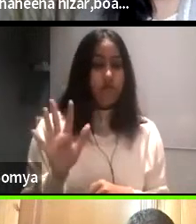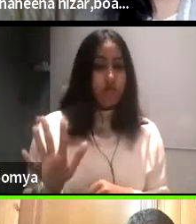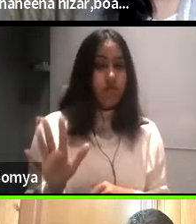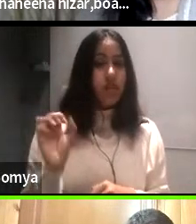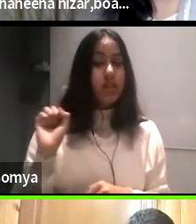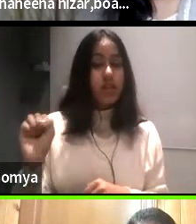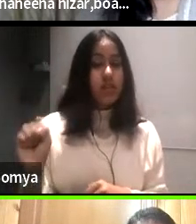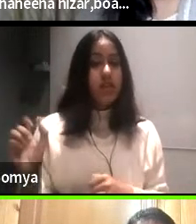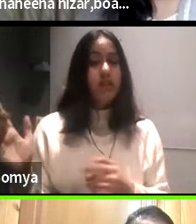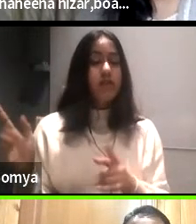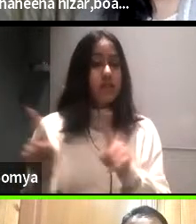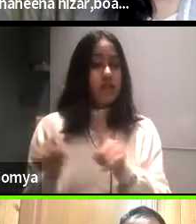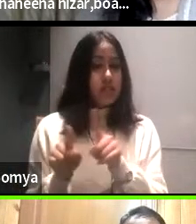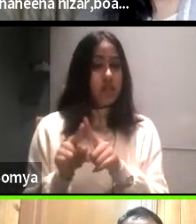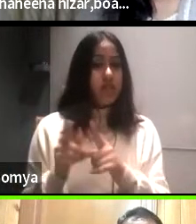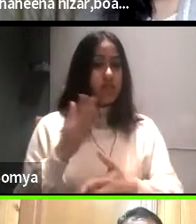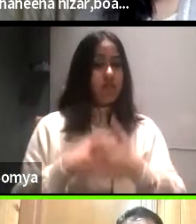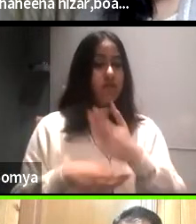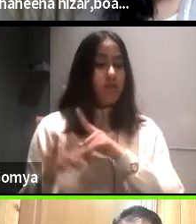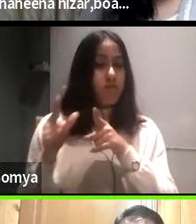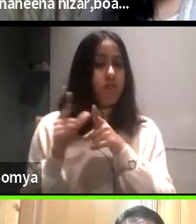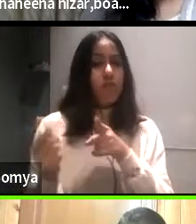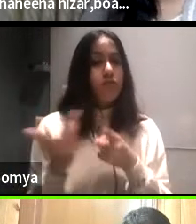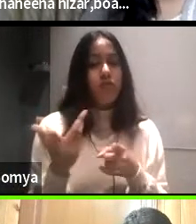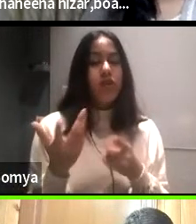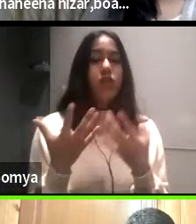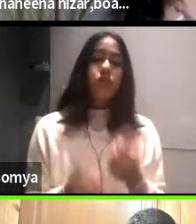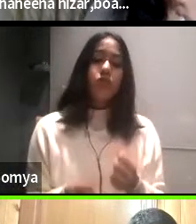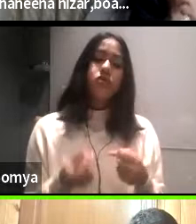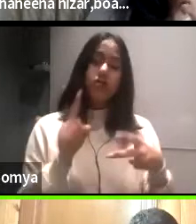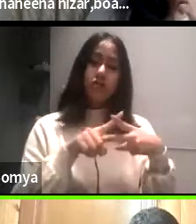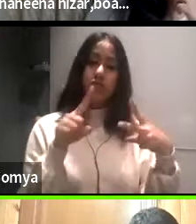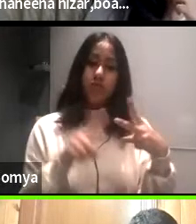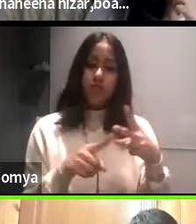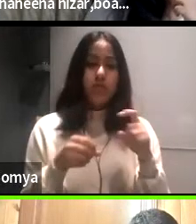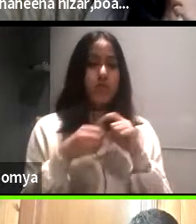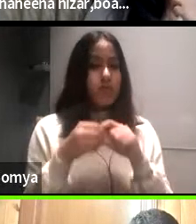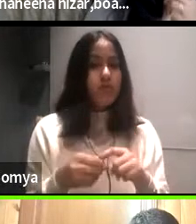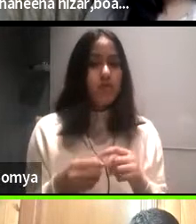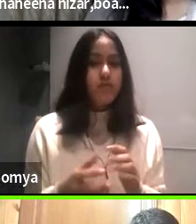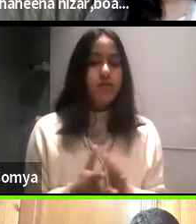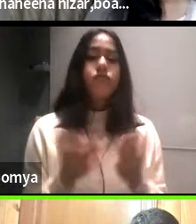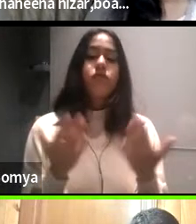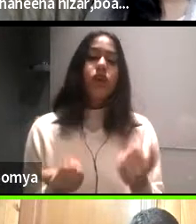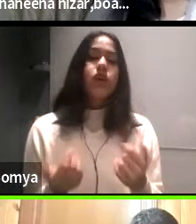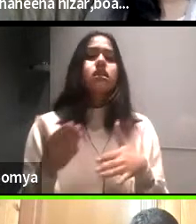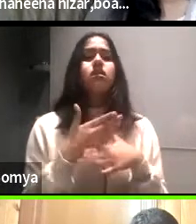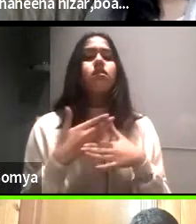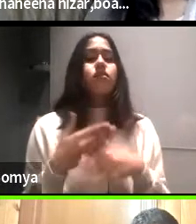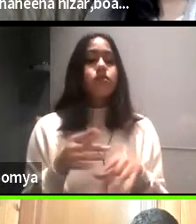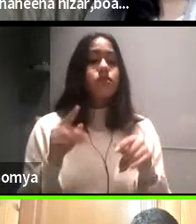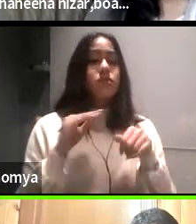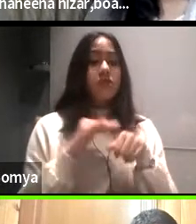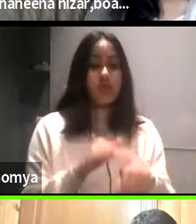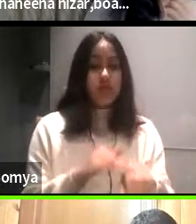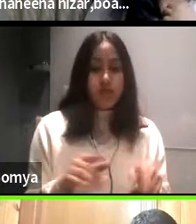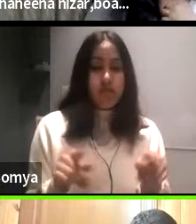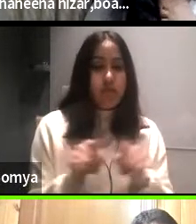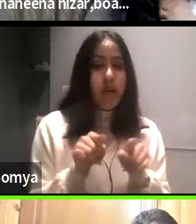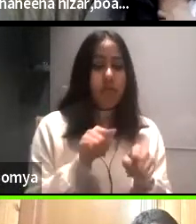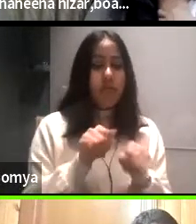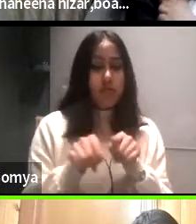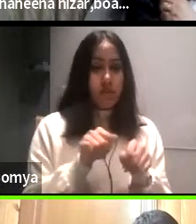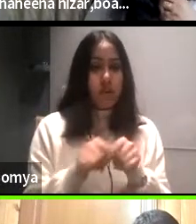their population with disability? So 2 questions. Can you share some examples of high-level